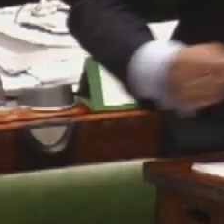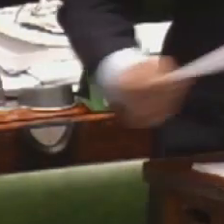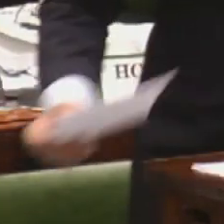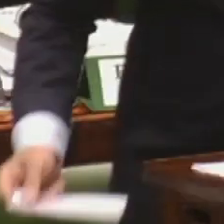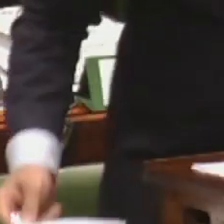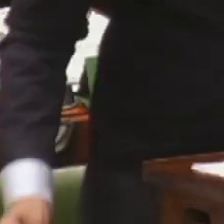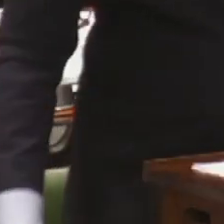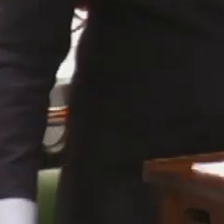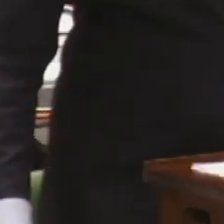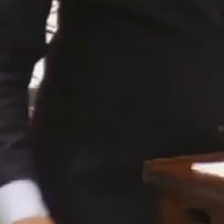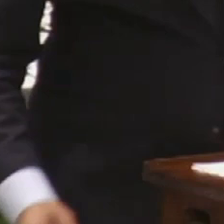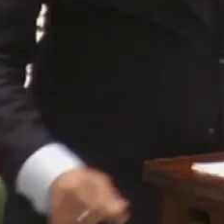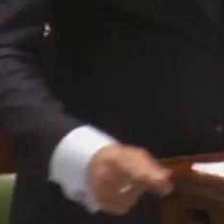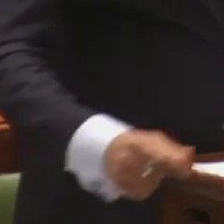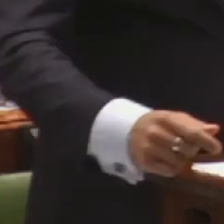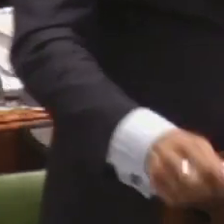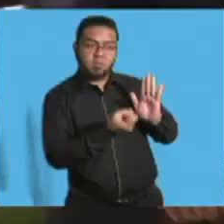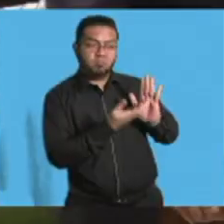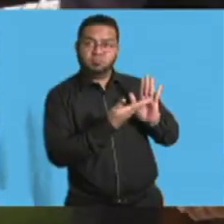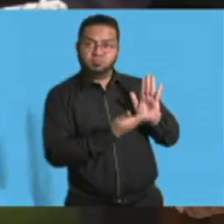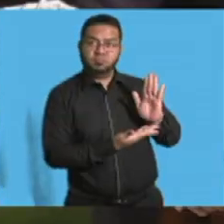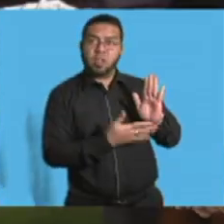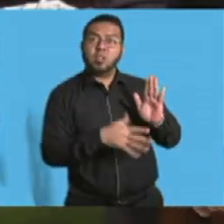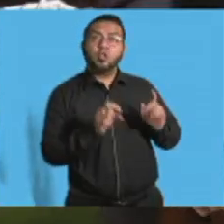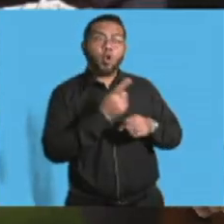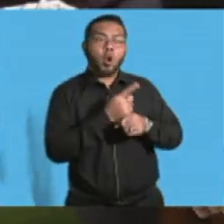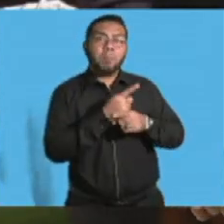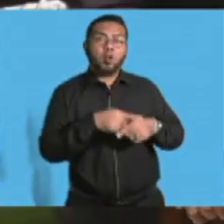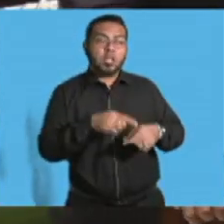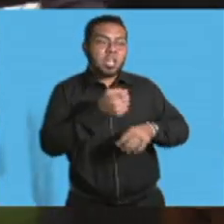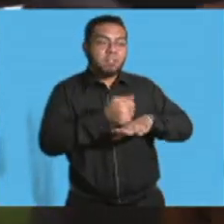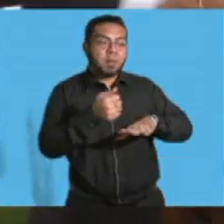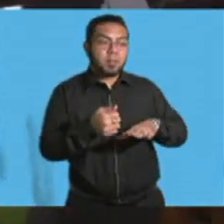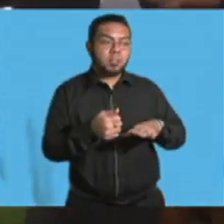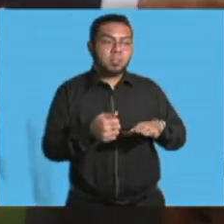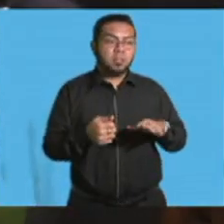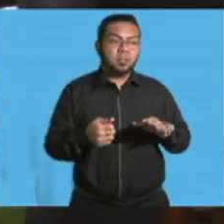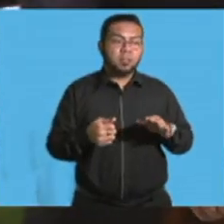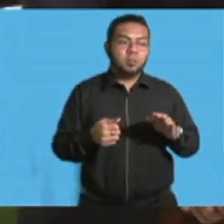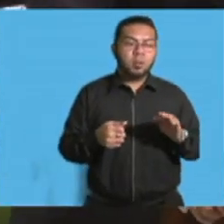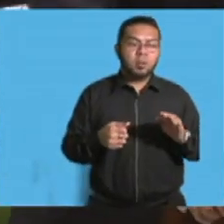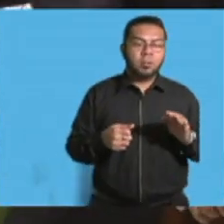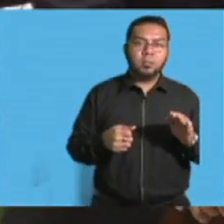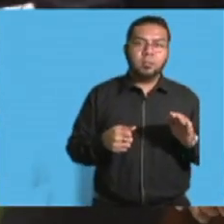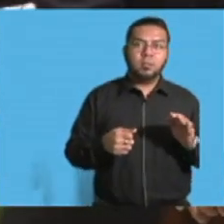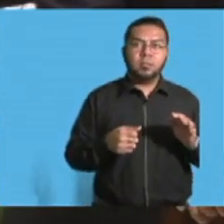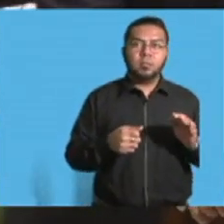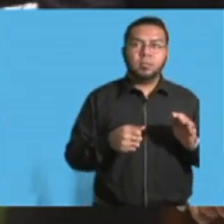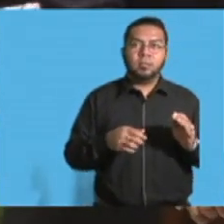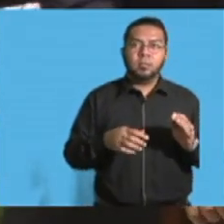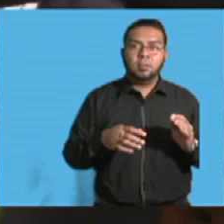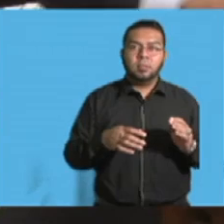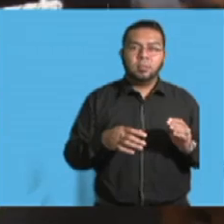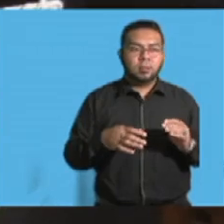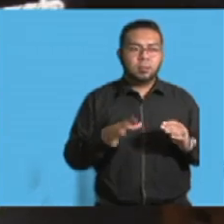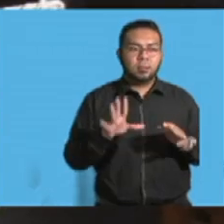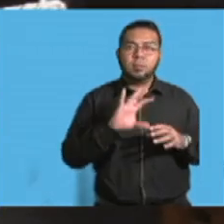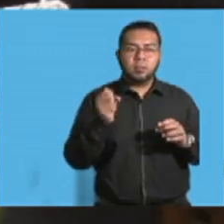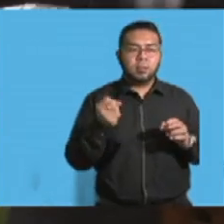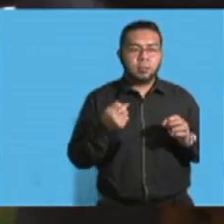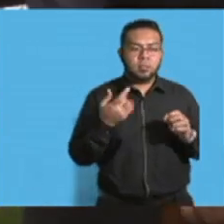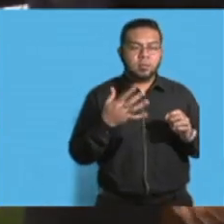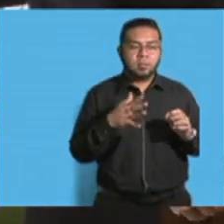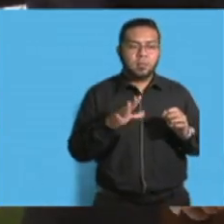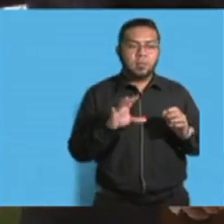all there. Madam Speaker, I want to talk about government debt now. Some have claimed debt to be at $6 billion. Some are saying